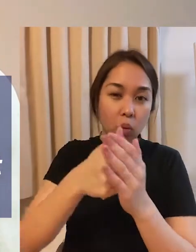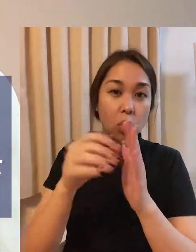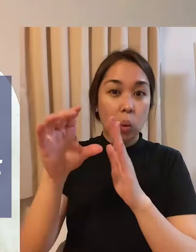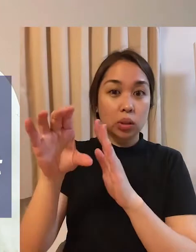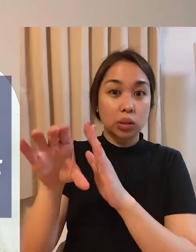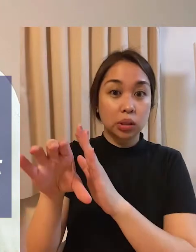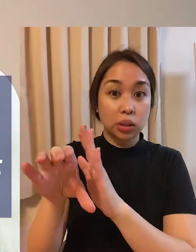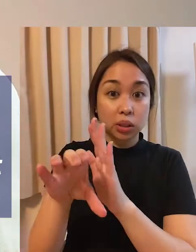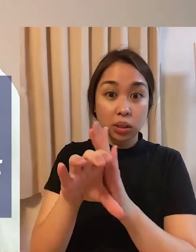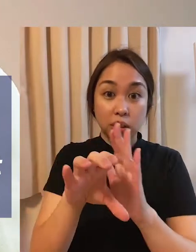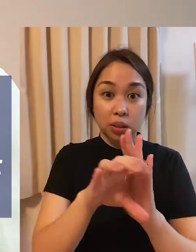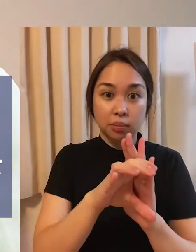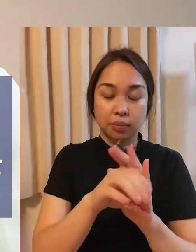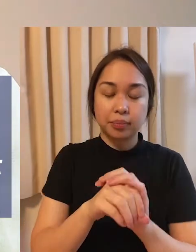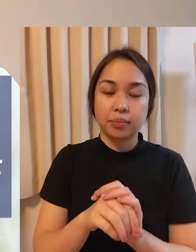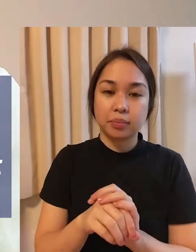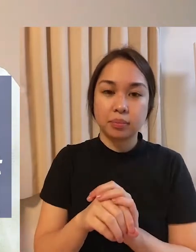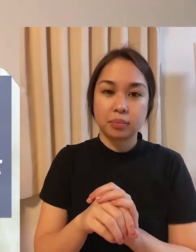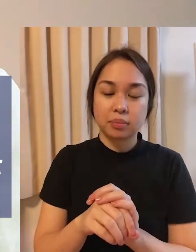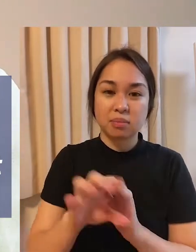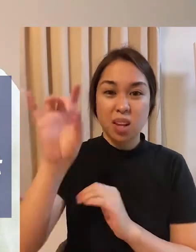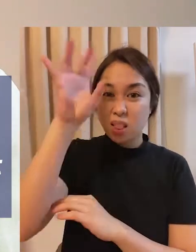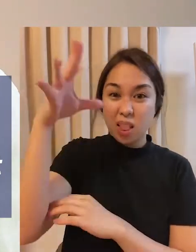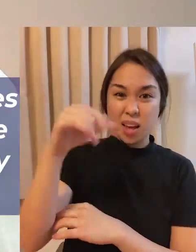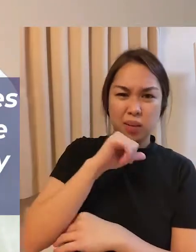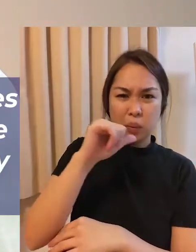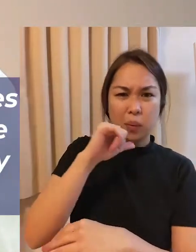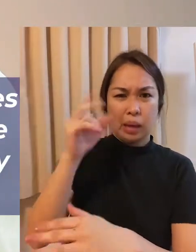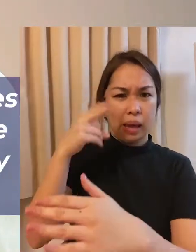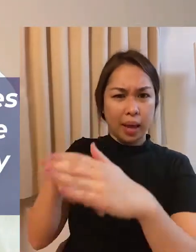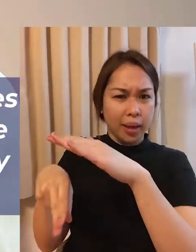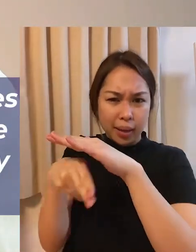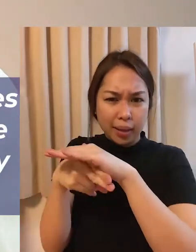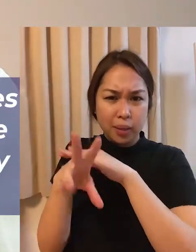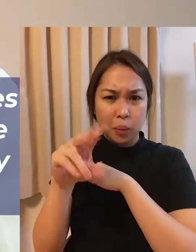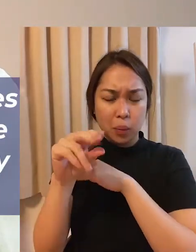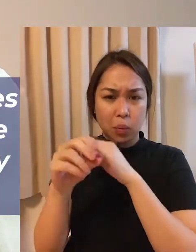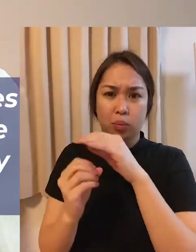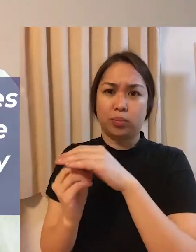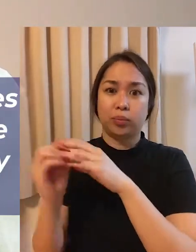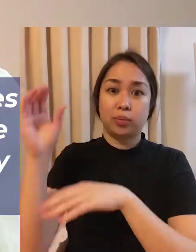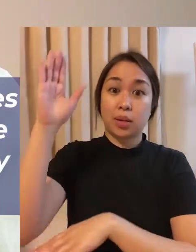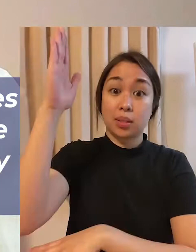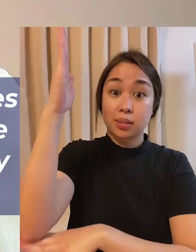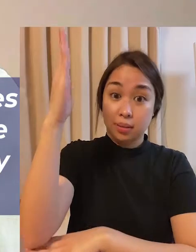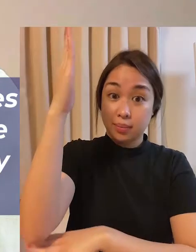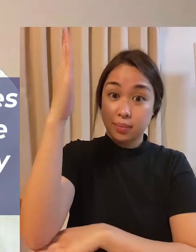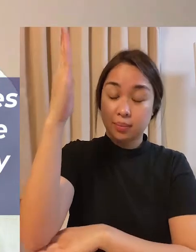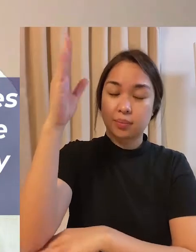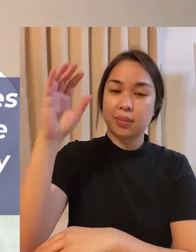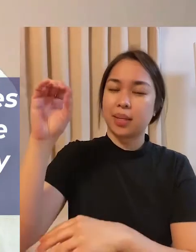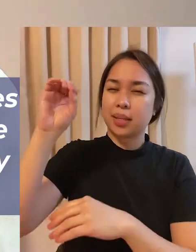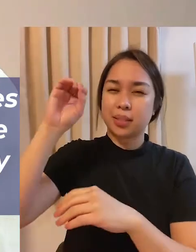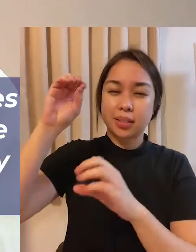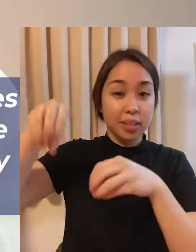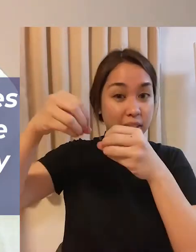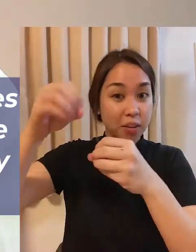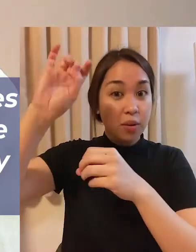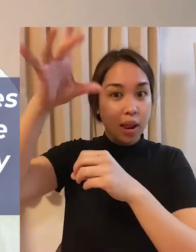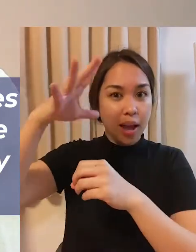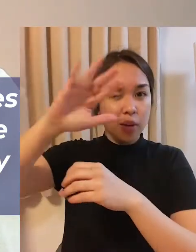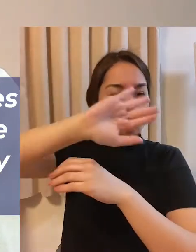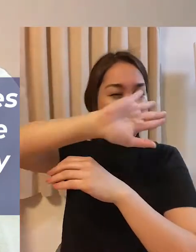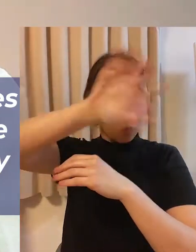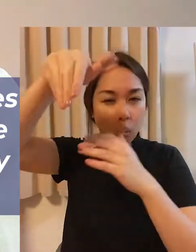do people light a lamp and put it under a bowl. Instead, they put it in its stand, and it